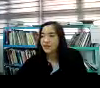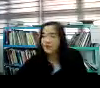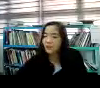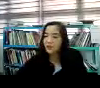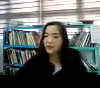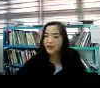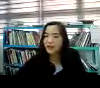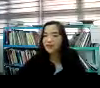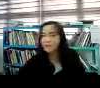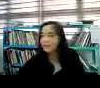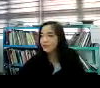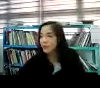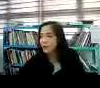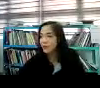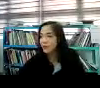Okay, so